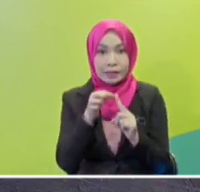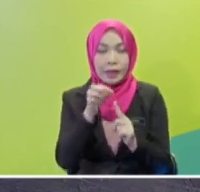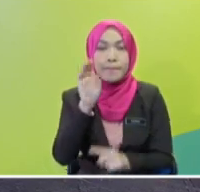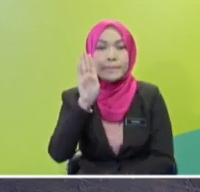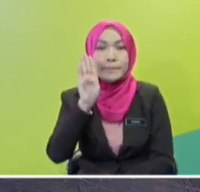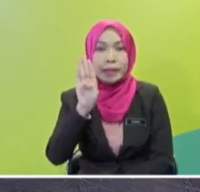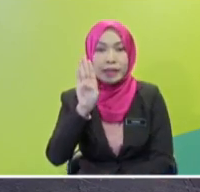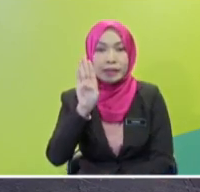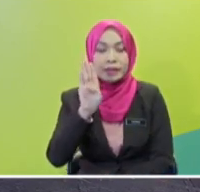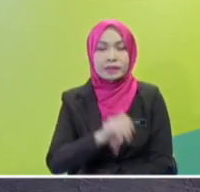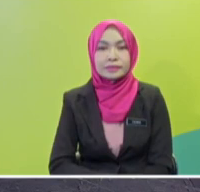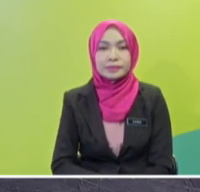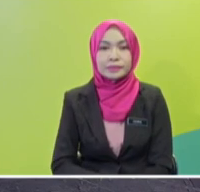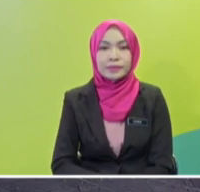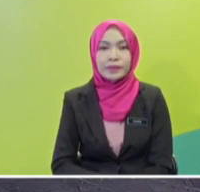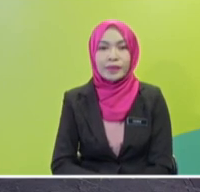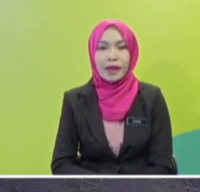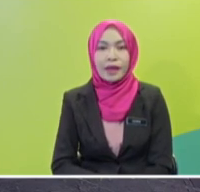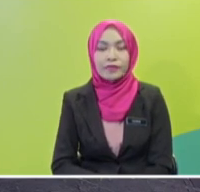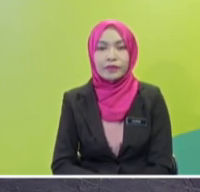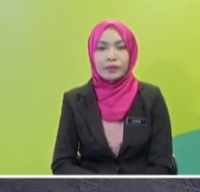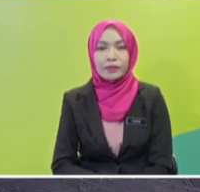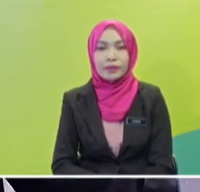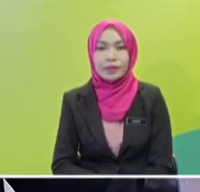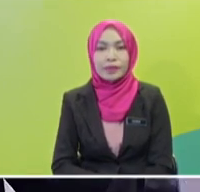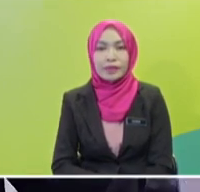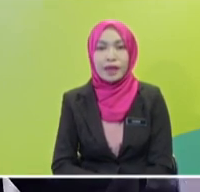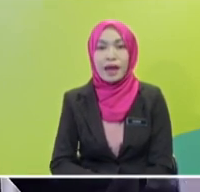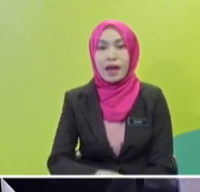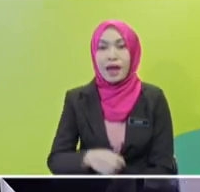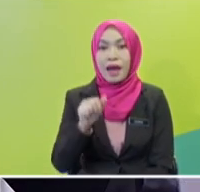have next? Okay, I have here with me a hat.